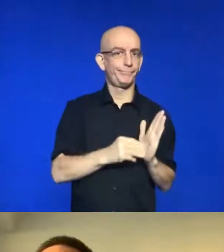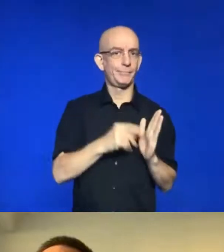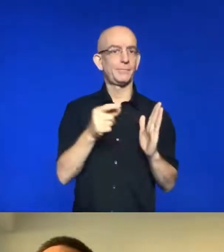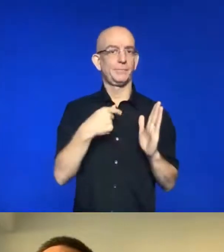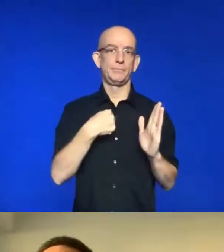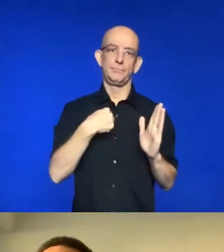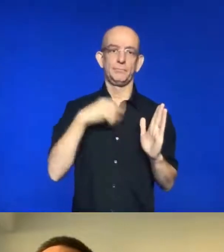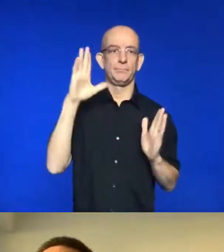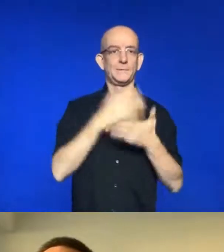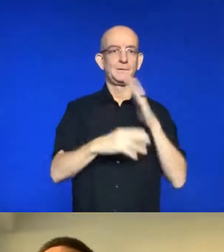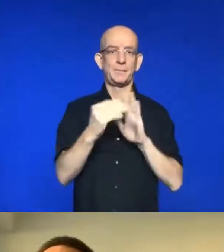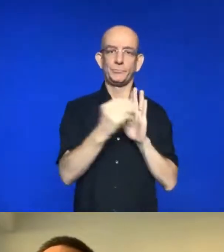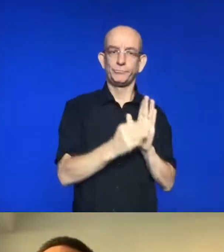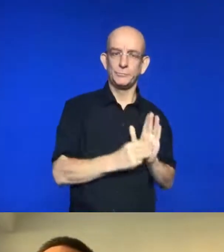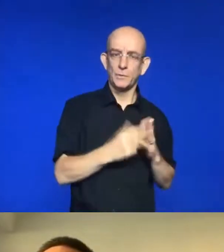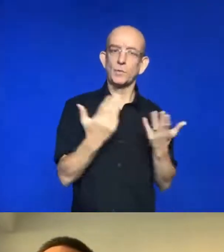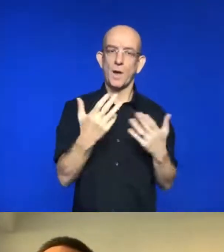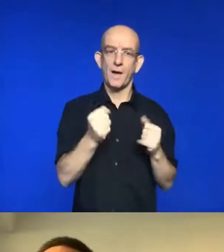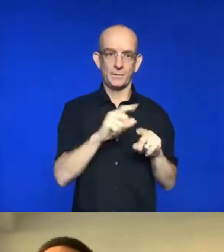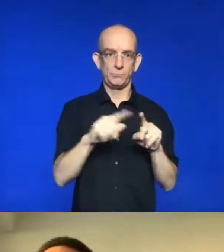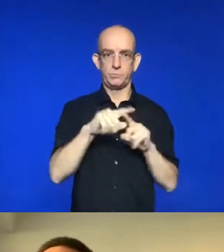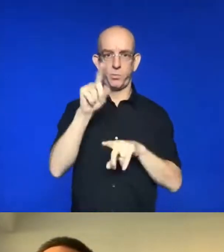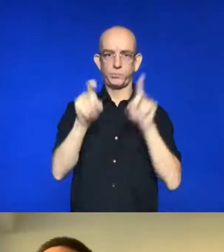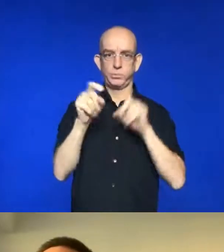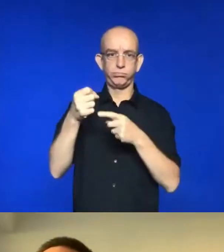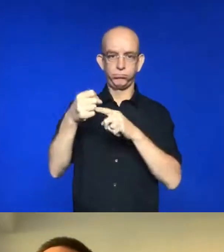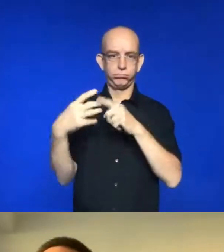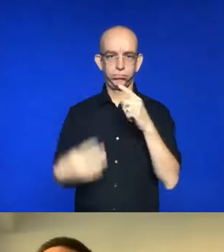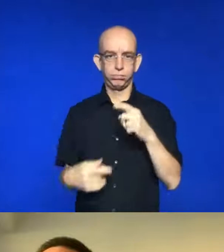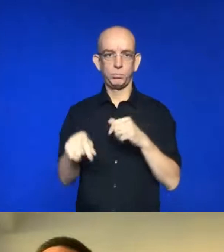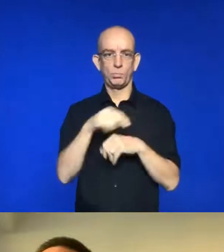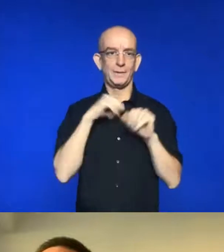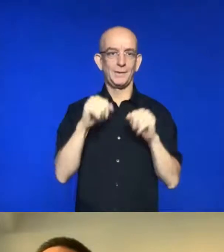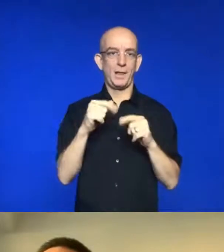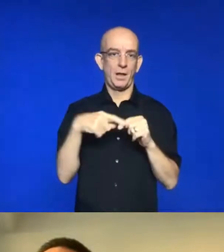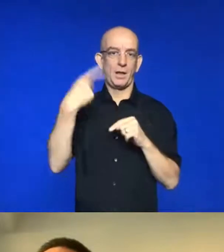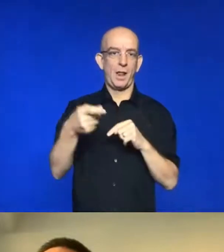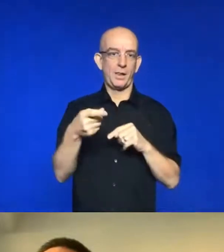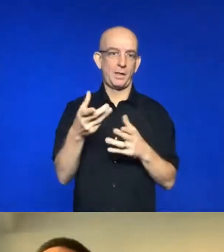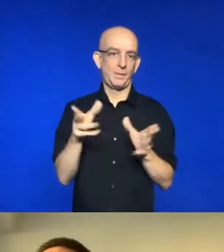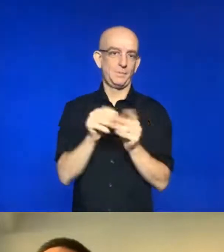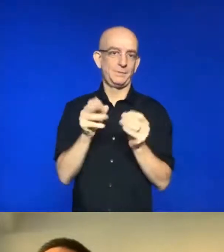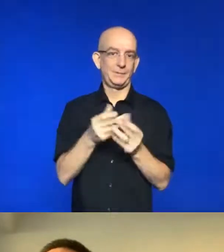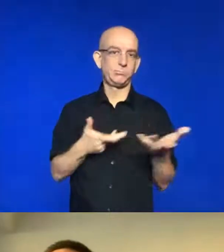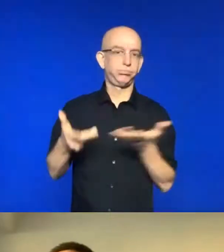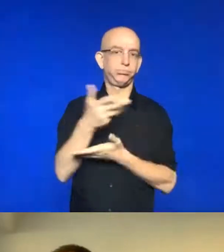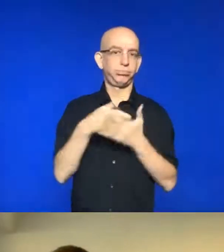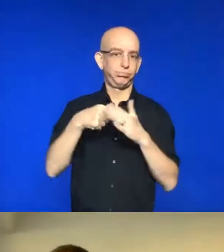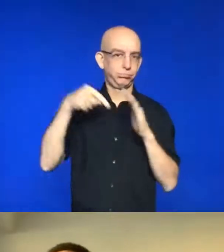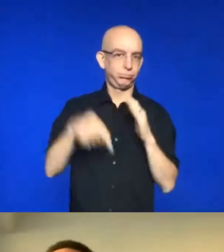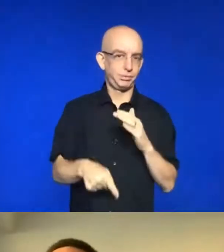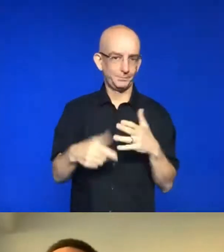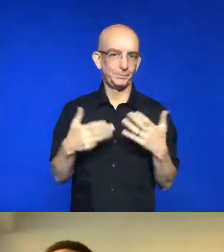disability cards and registries. Actually, maybe, Jose, just for that, in the frame of the UNPRPD program, we are